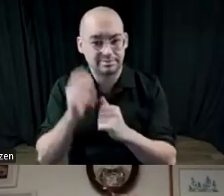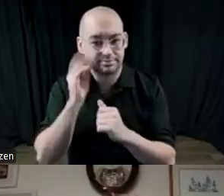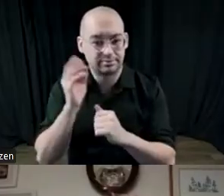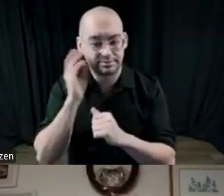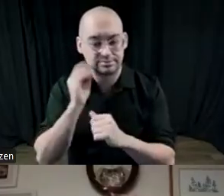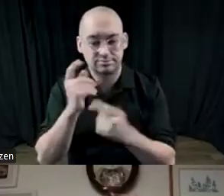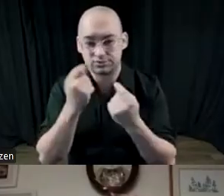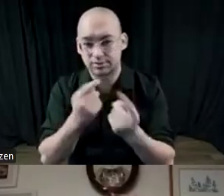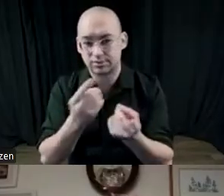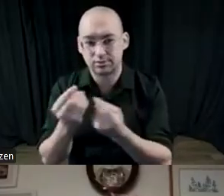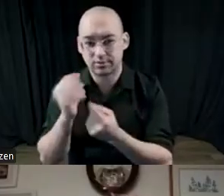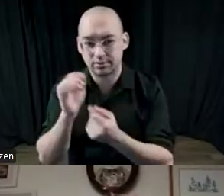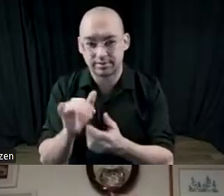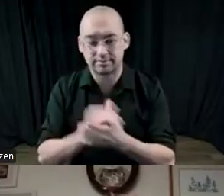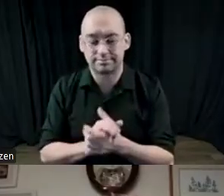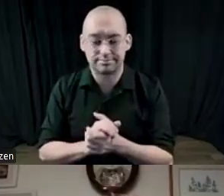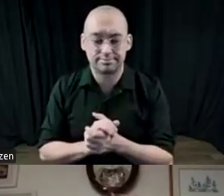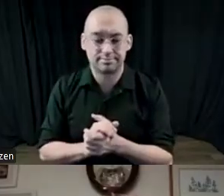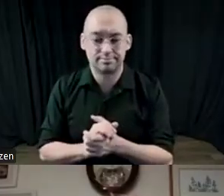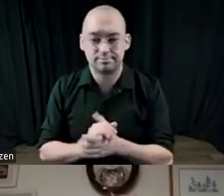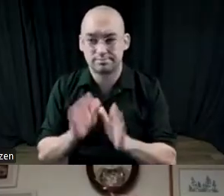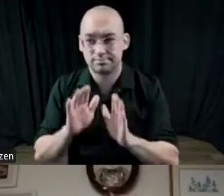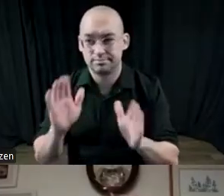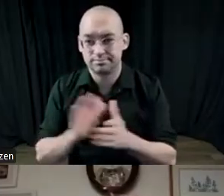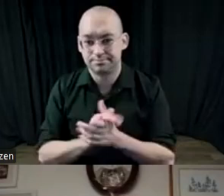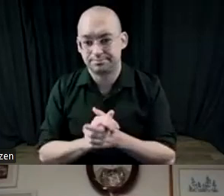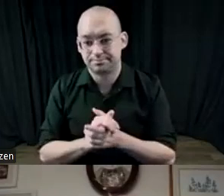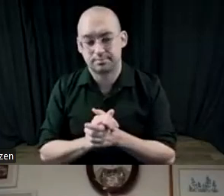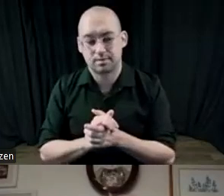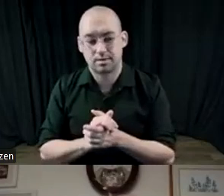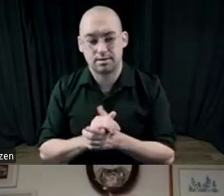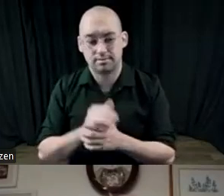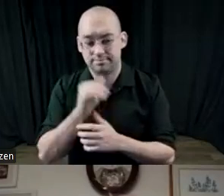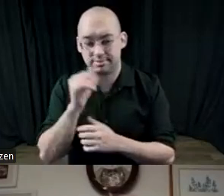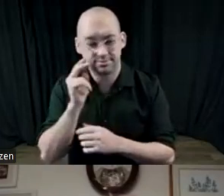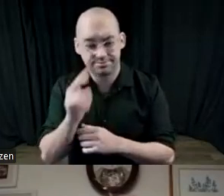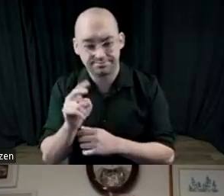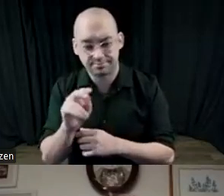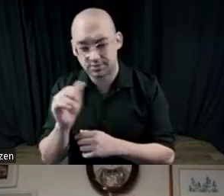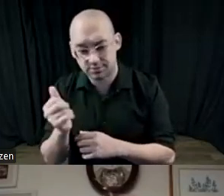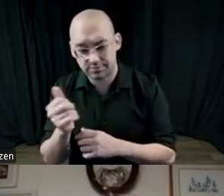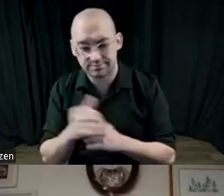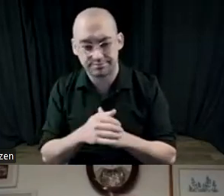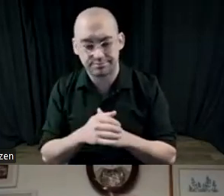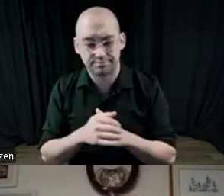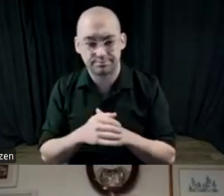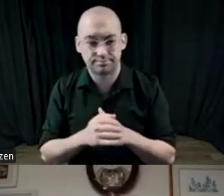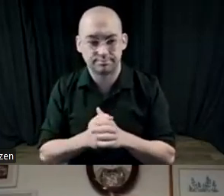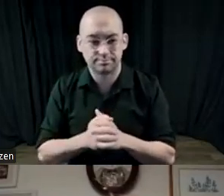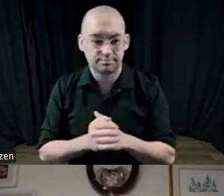be great. Okay, I'm not seeing other. Myra, did you have a suggestion? Yes, go ahead, please.